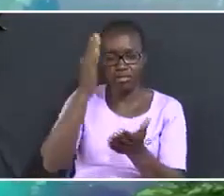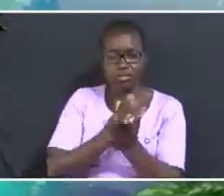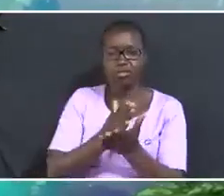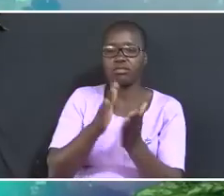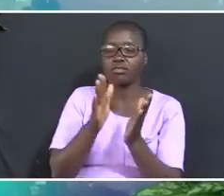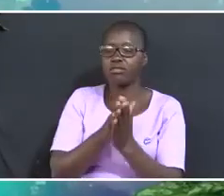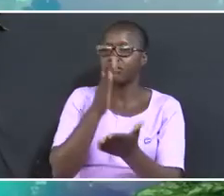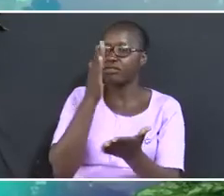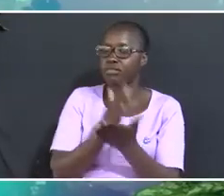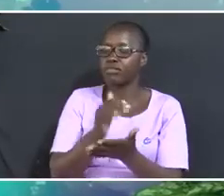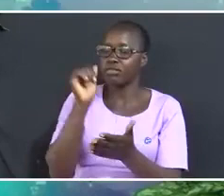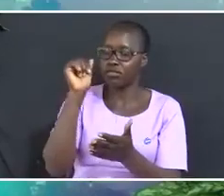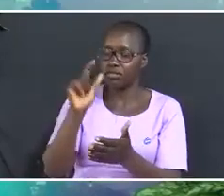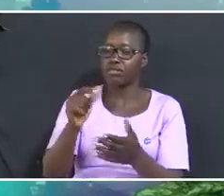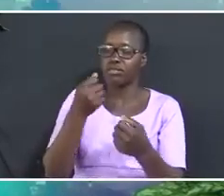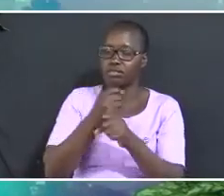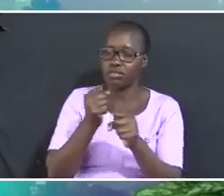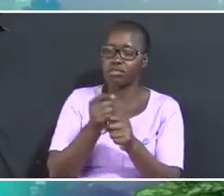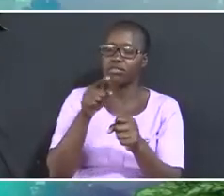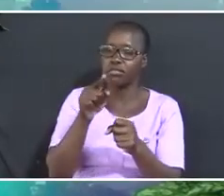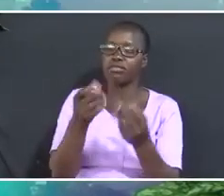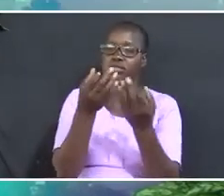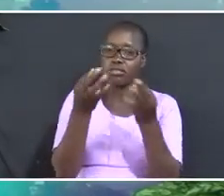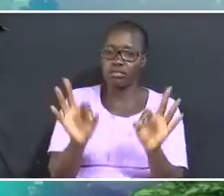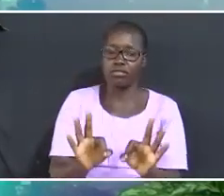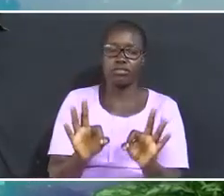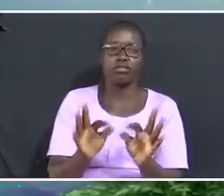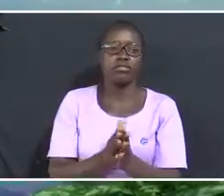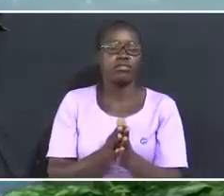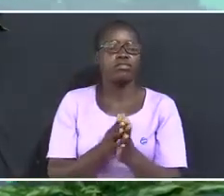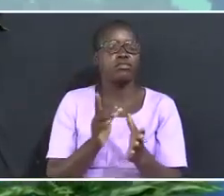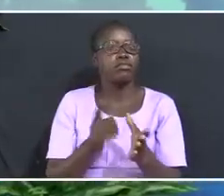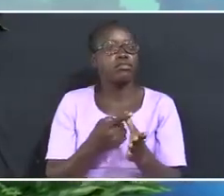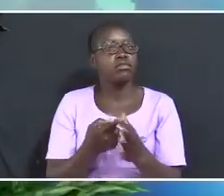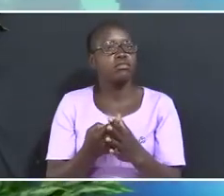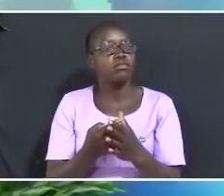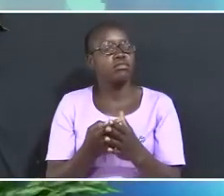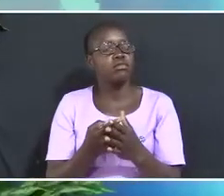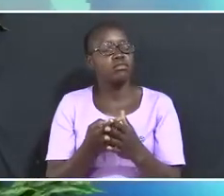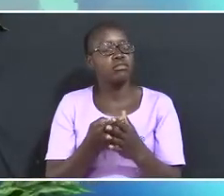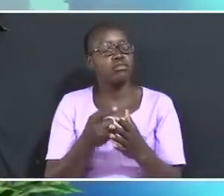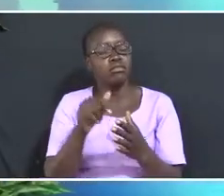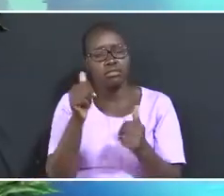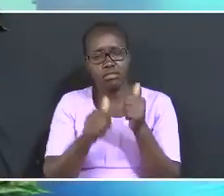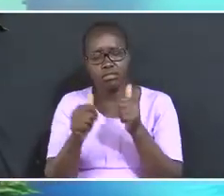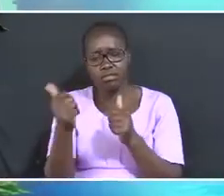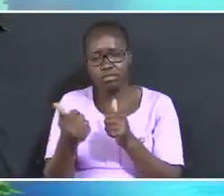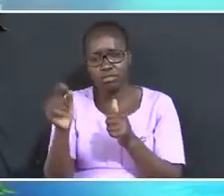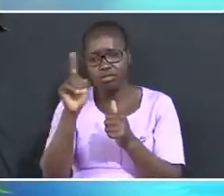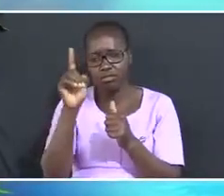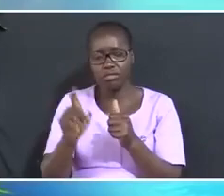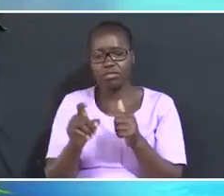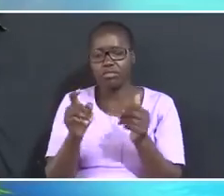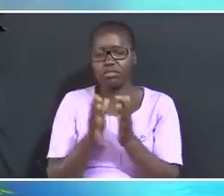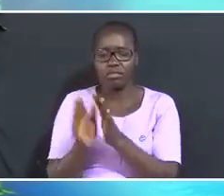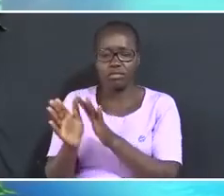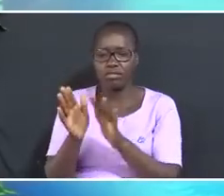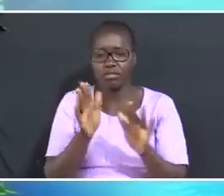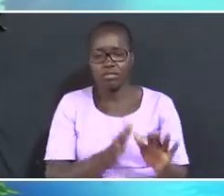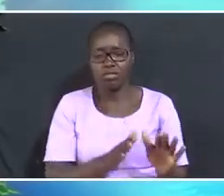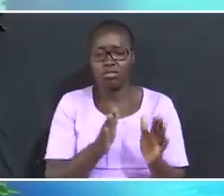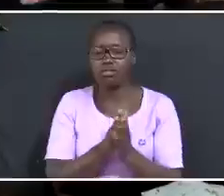the truth shall set you free. Then he triggered a question. Said, no, you are confusing